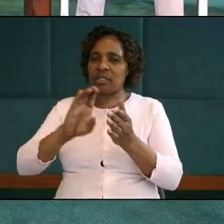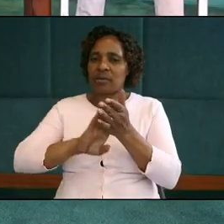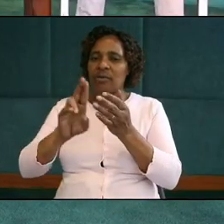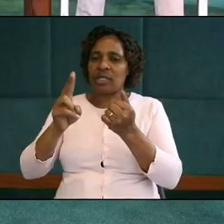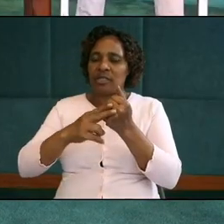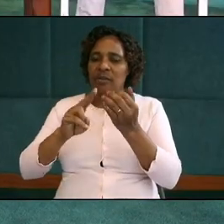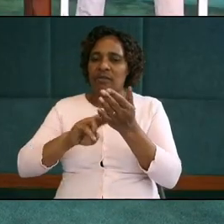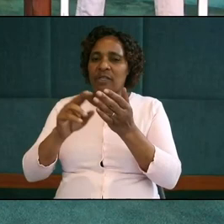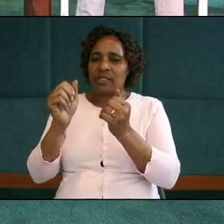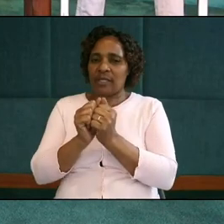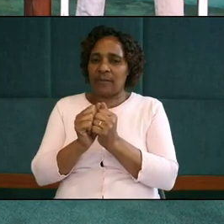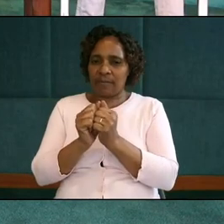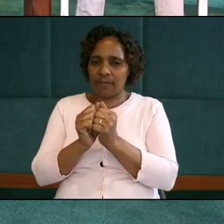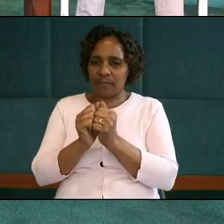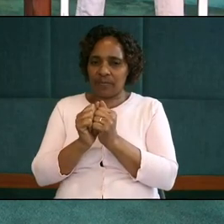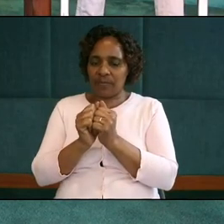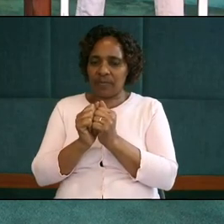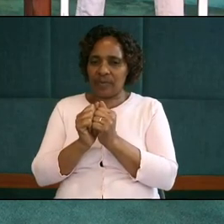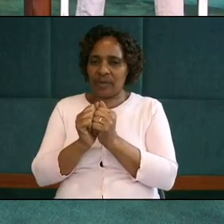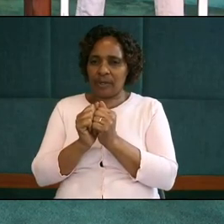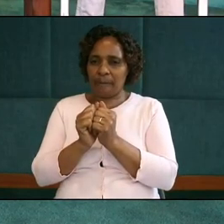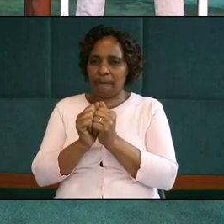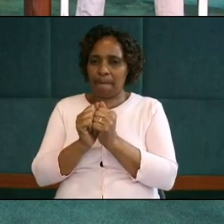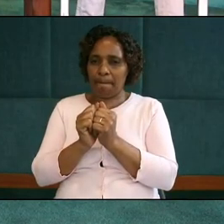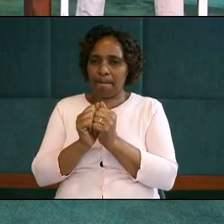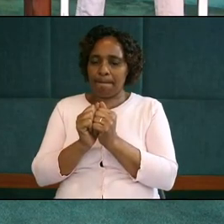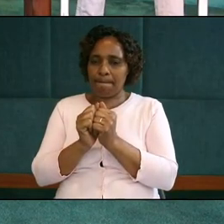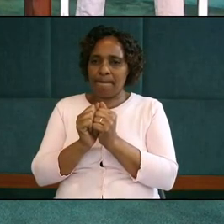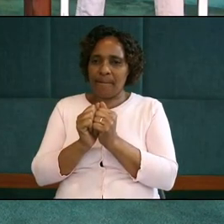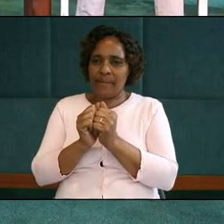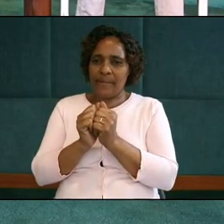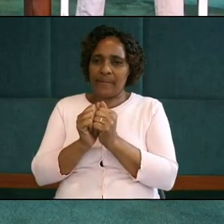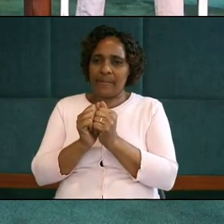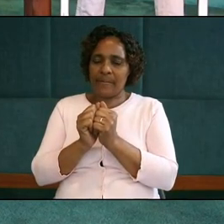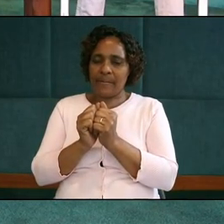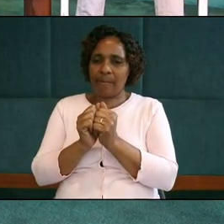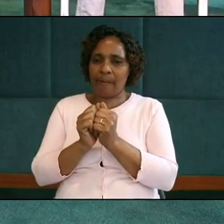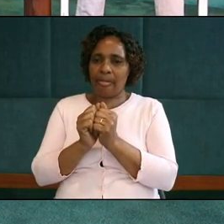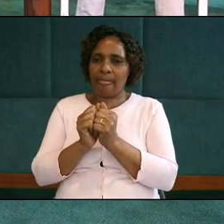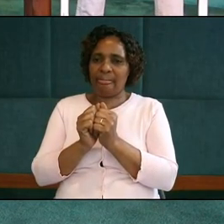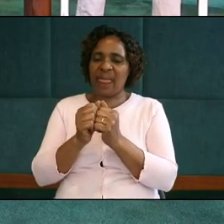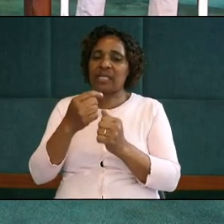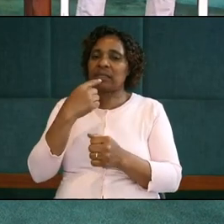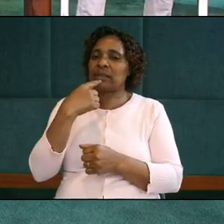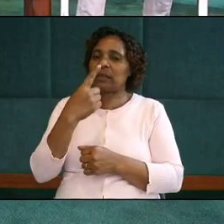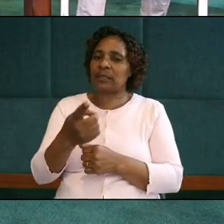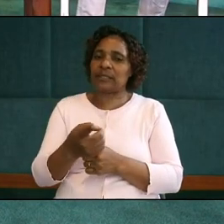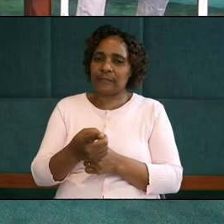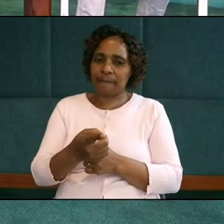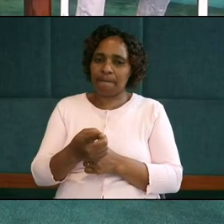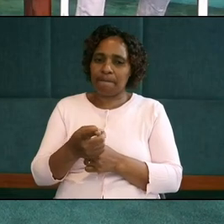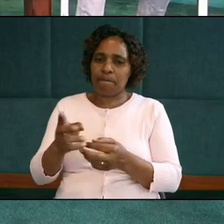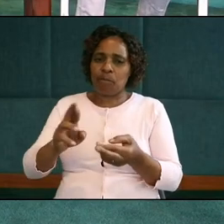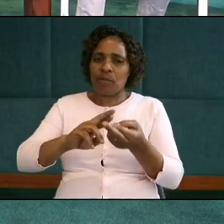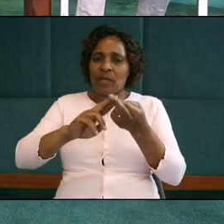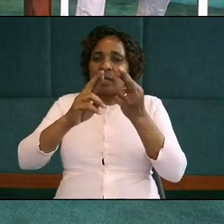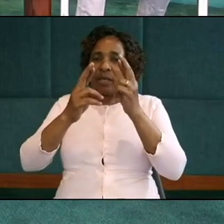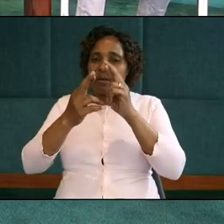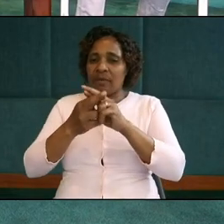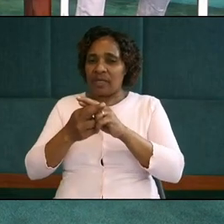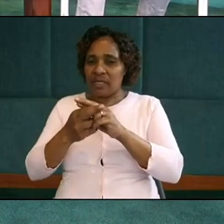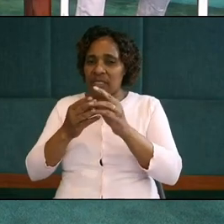Okay. 2 Corinthians chapter 7 verse 10. It says, repentance that leads